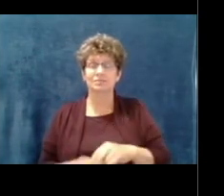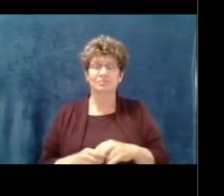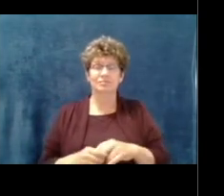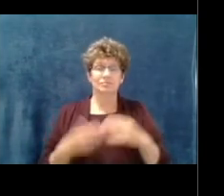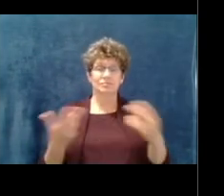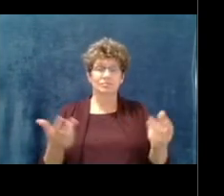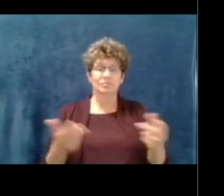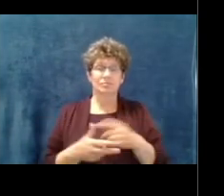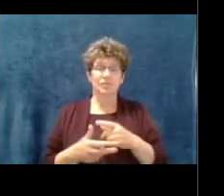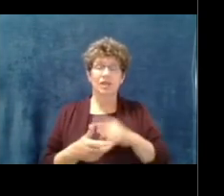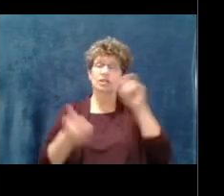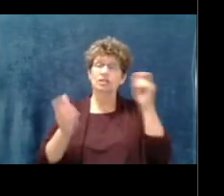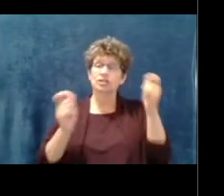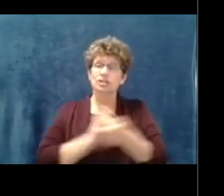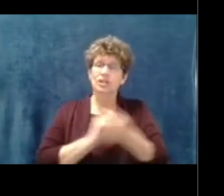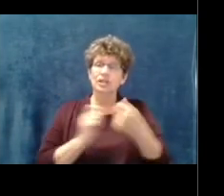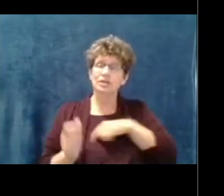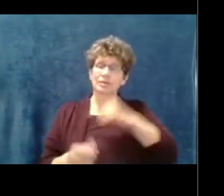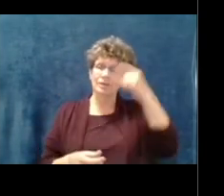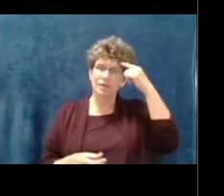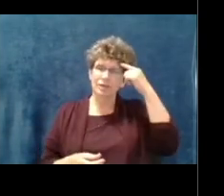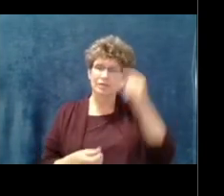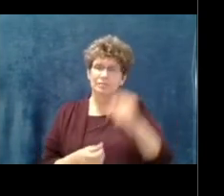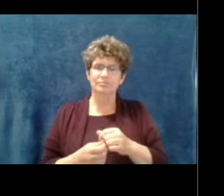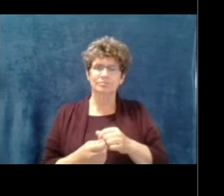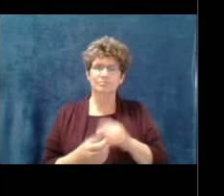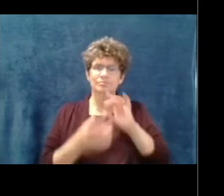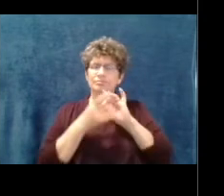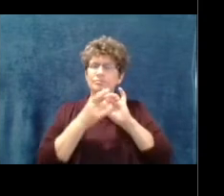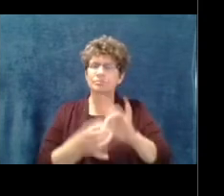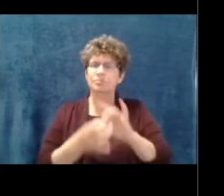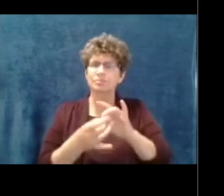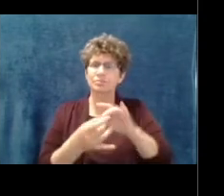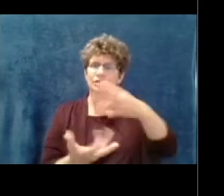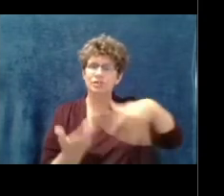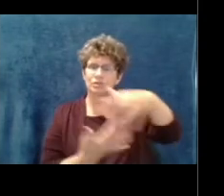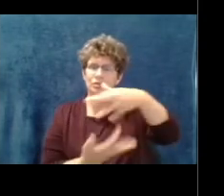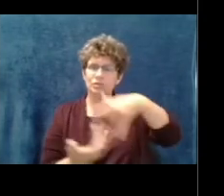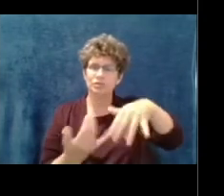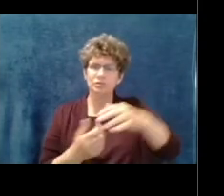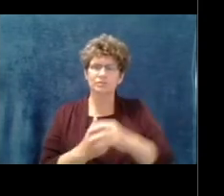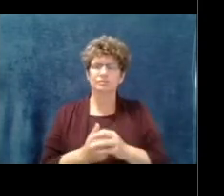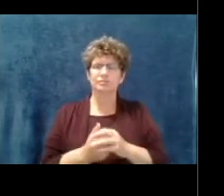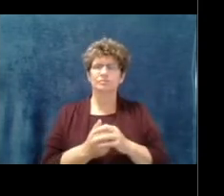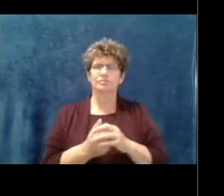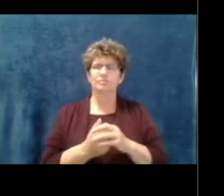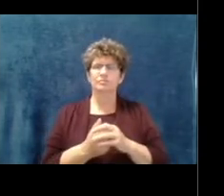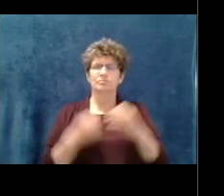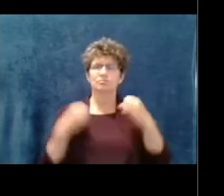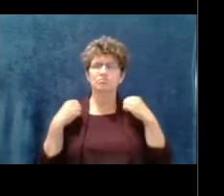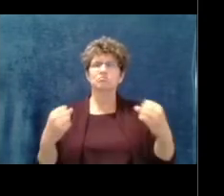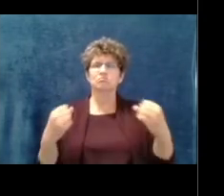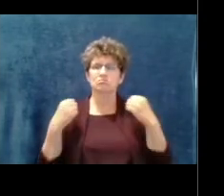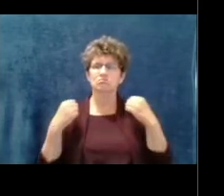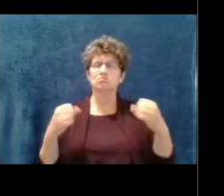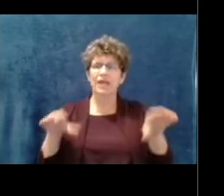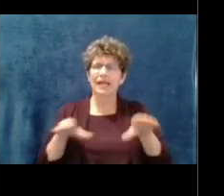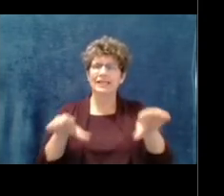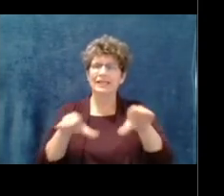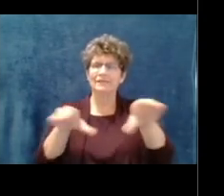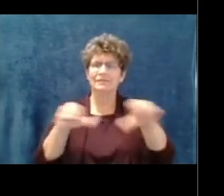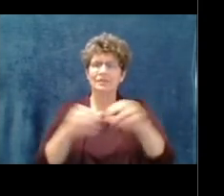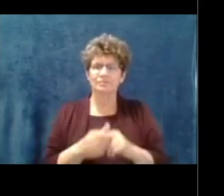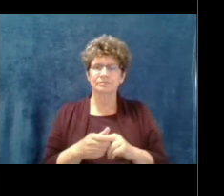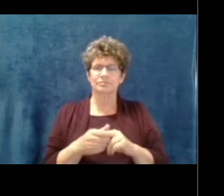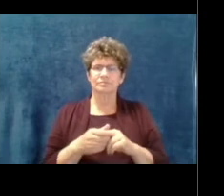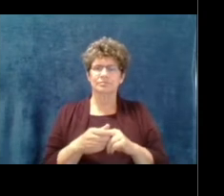aging, staying socially connected, keeping physically active, engaging in lifelong learning, and taking